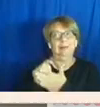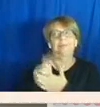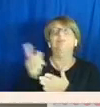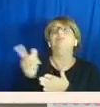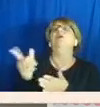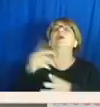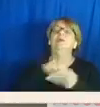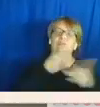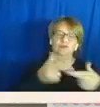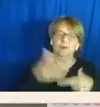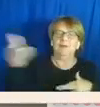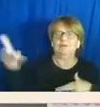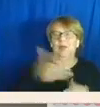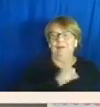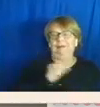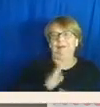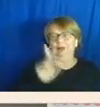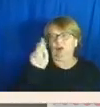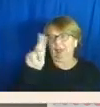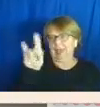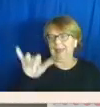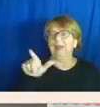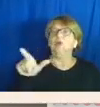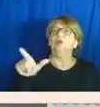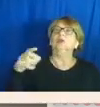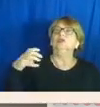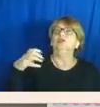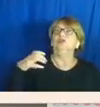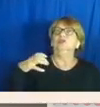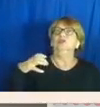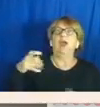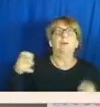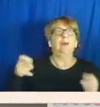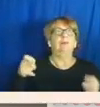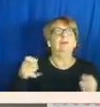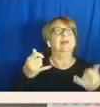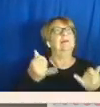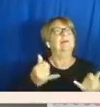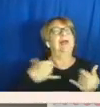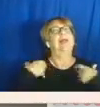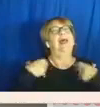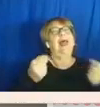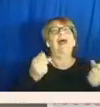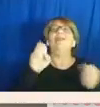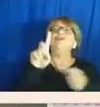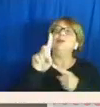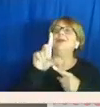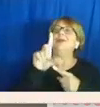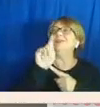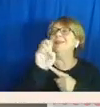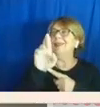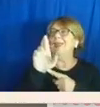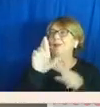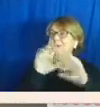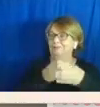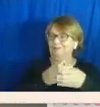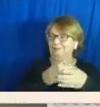the chairman of what's now called the Health, Education, Labor, and Pensions Committee,